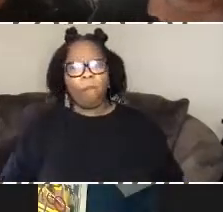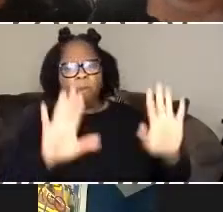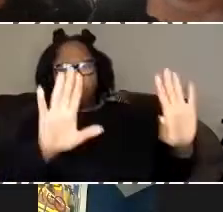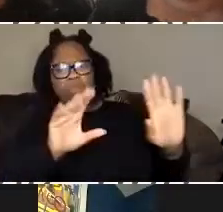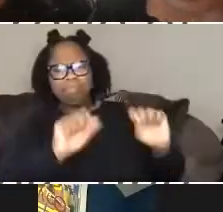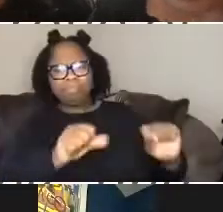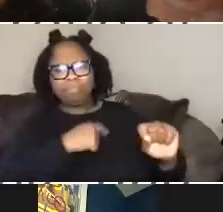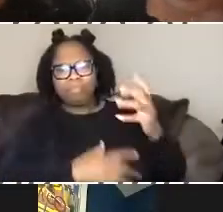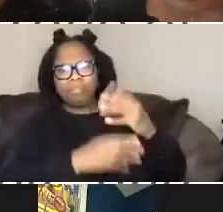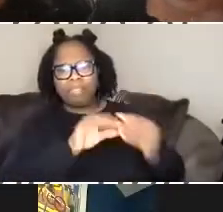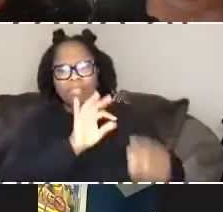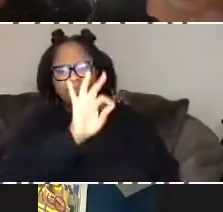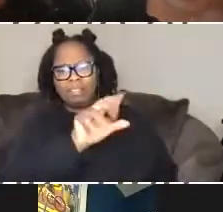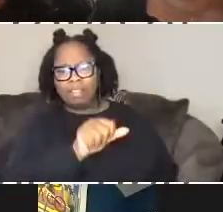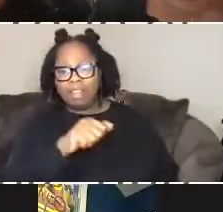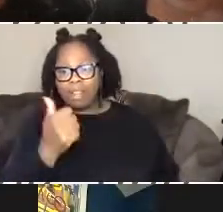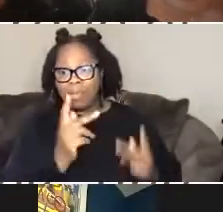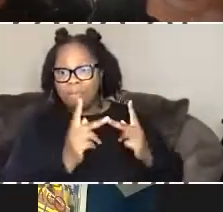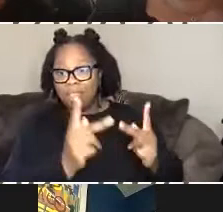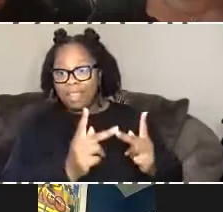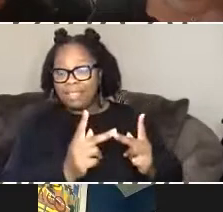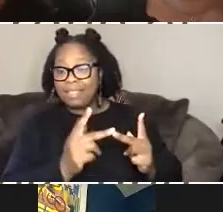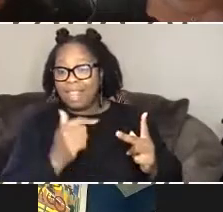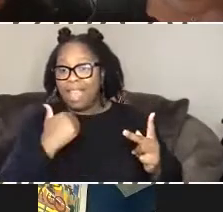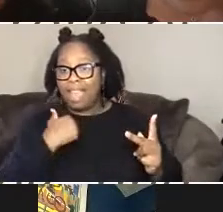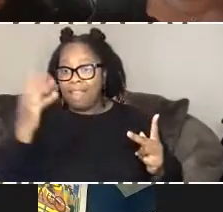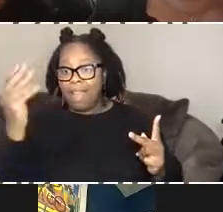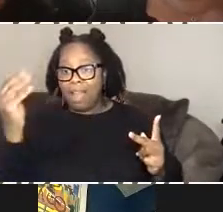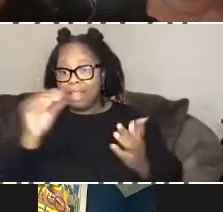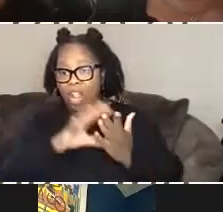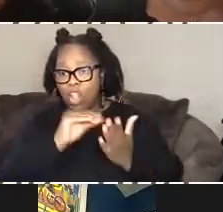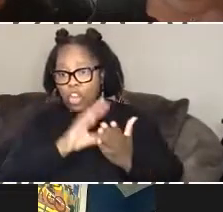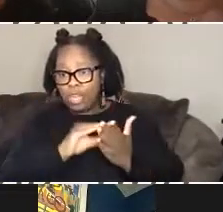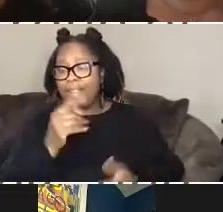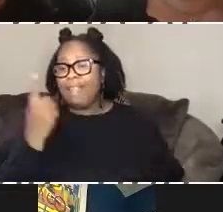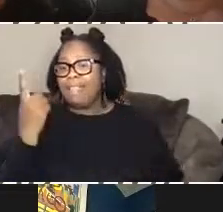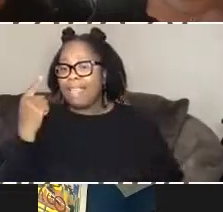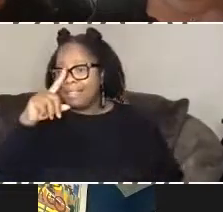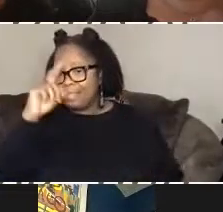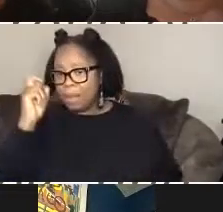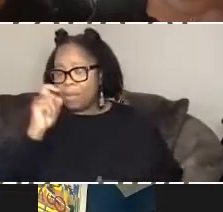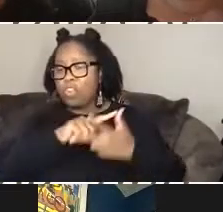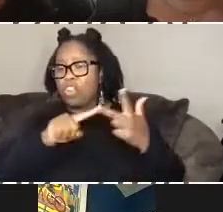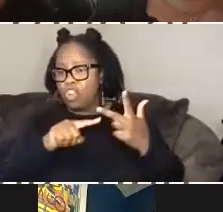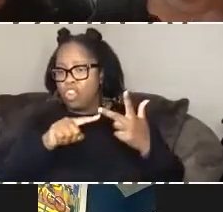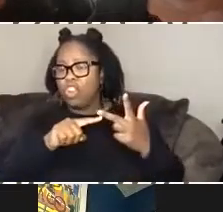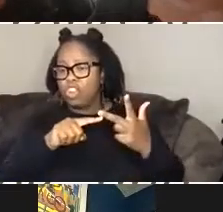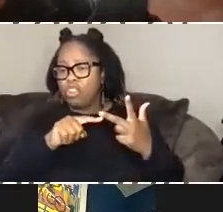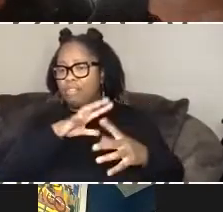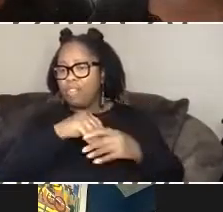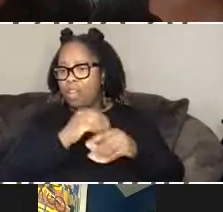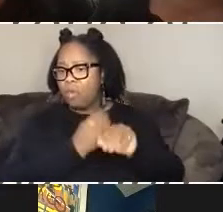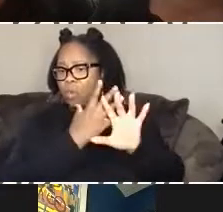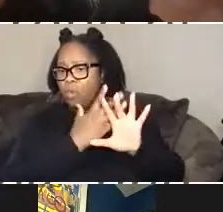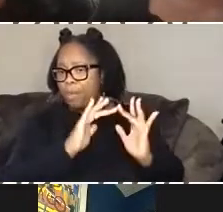there really quickly another place where there's outside learning? We did do a webinar last summer with 3 folks who were part of the